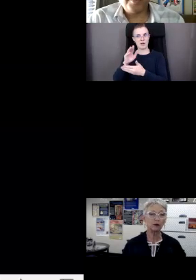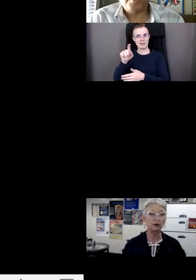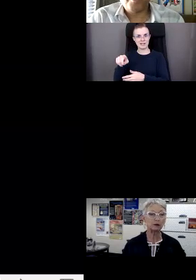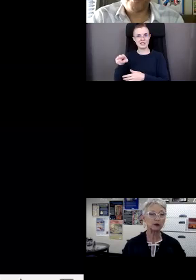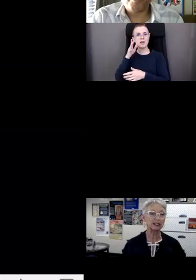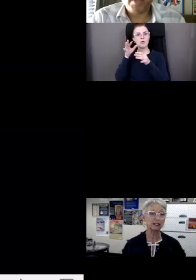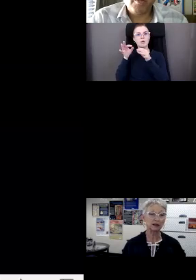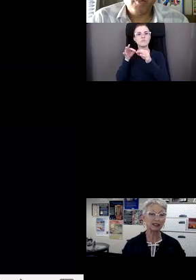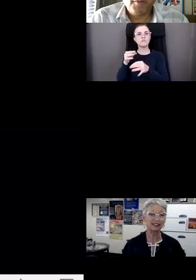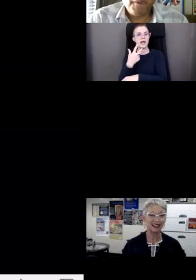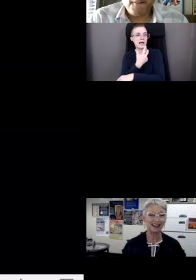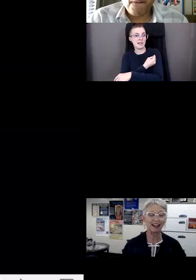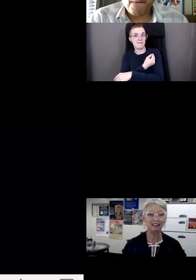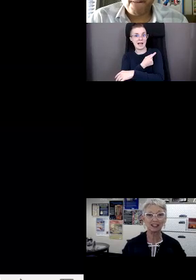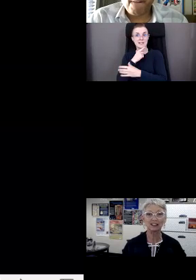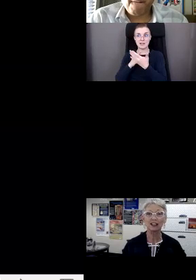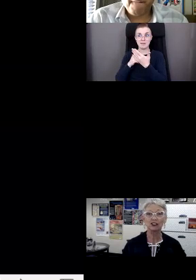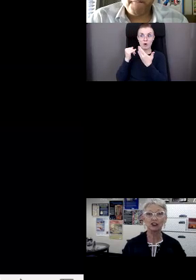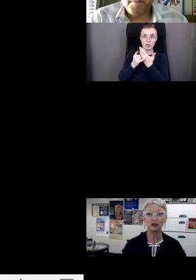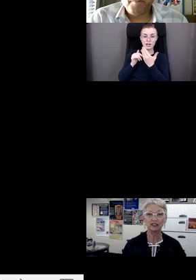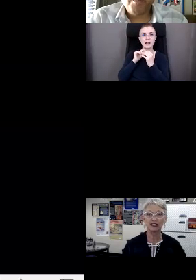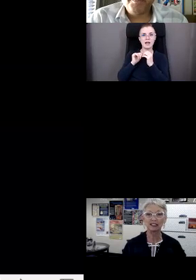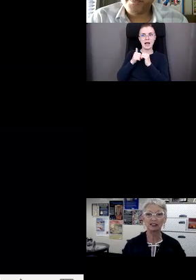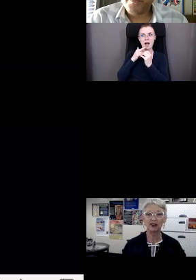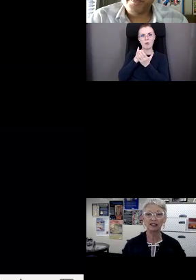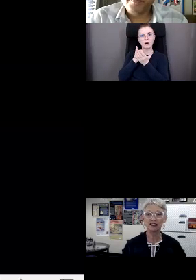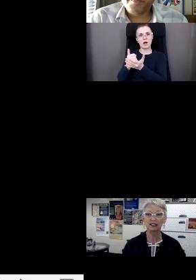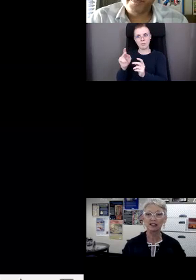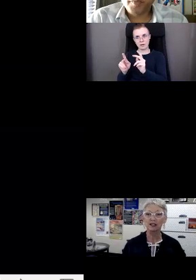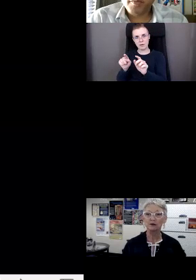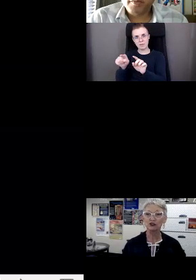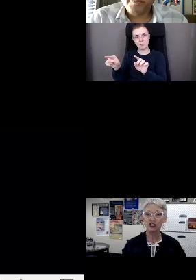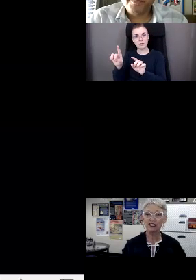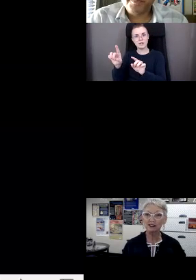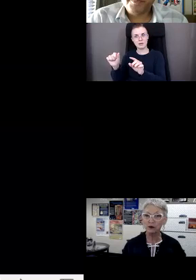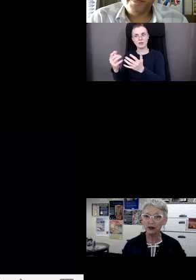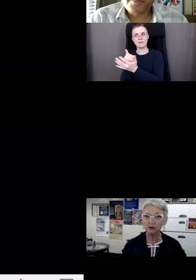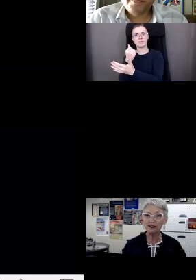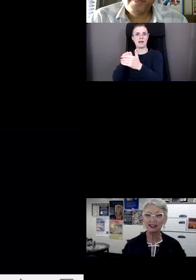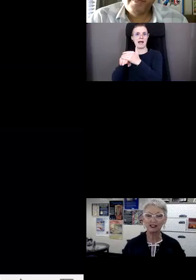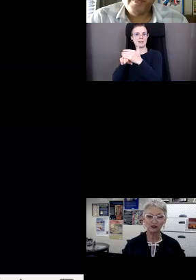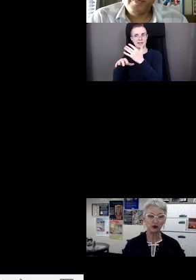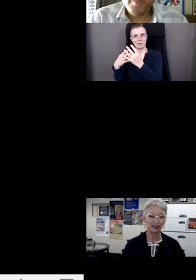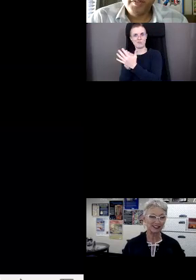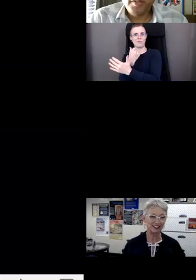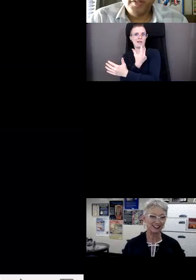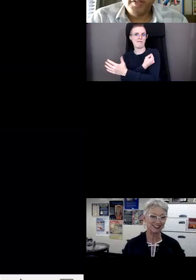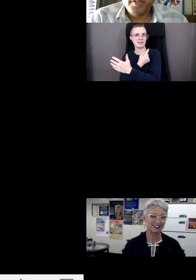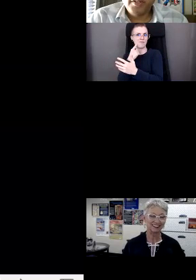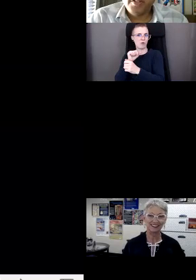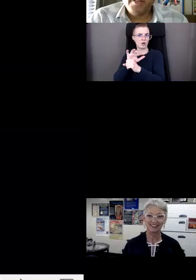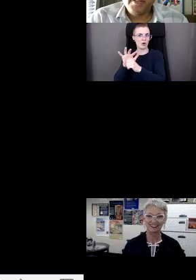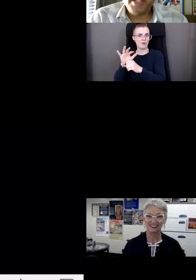project and helping people with disabilities gain access to the COVID-19 vaccines. Mr. Jackson, welcome, and thank you for joining us